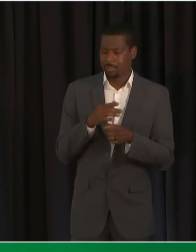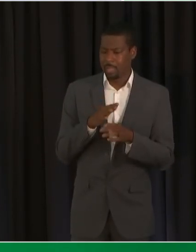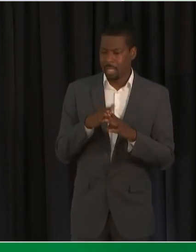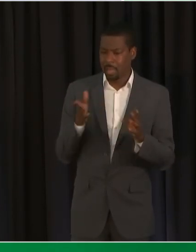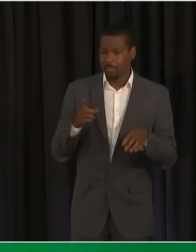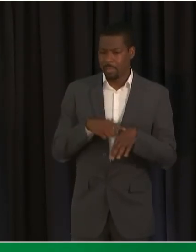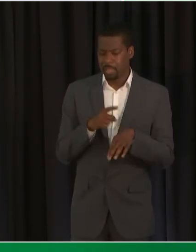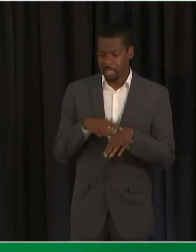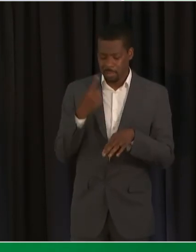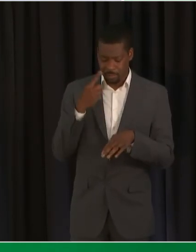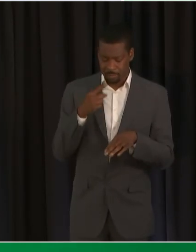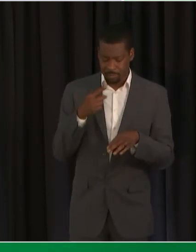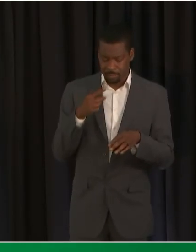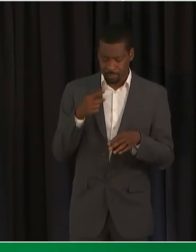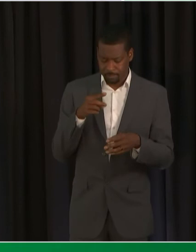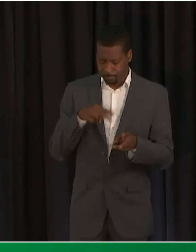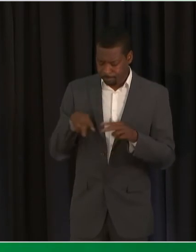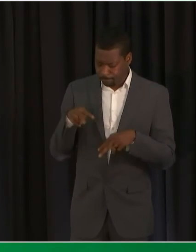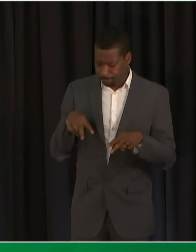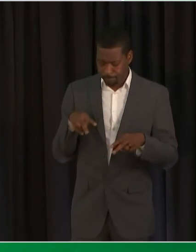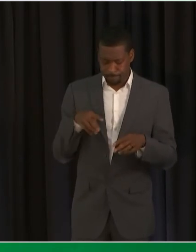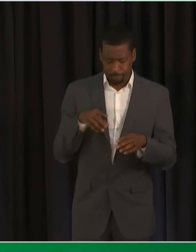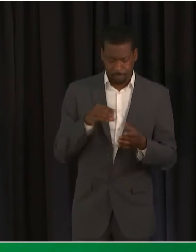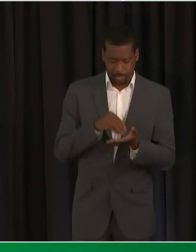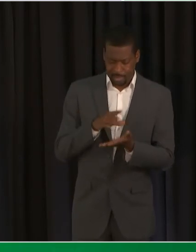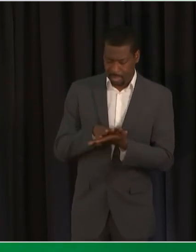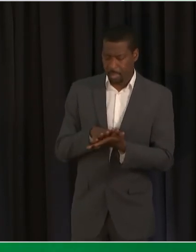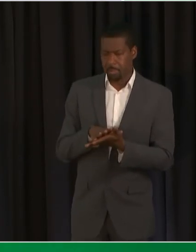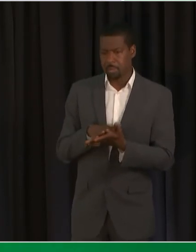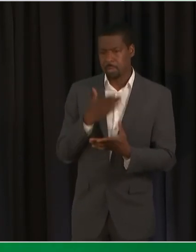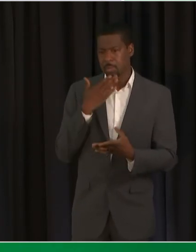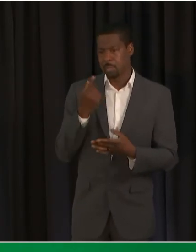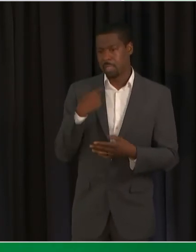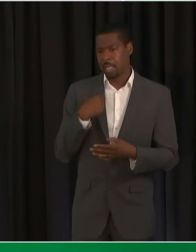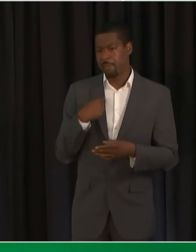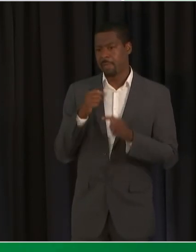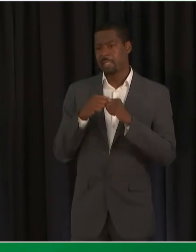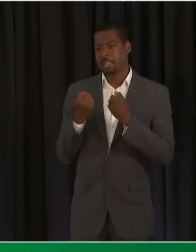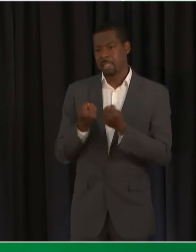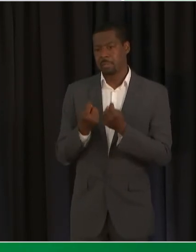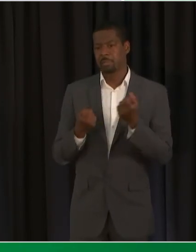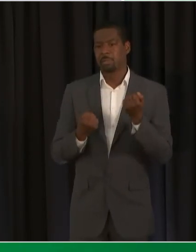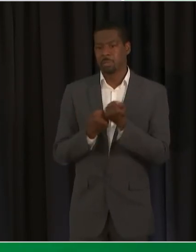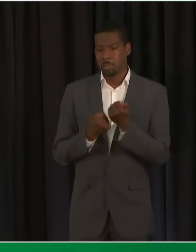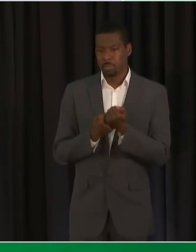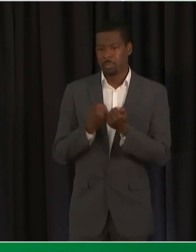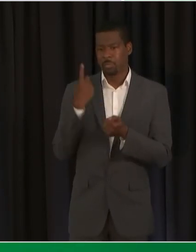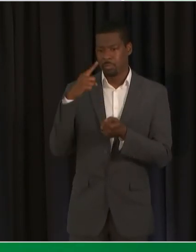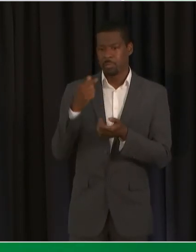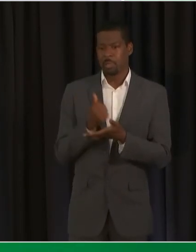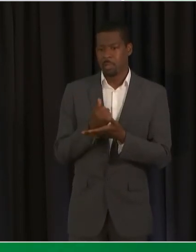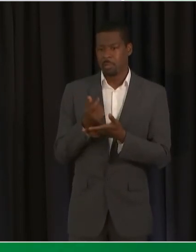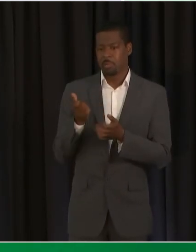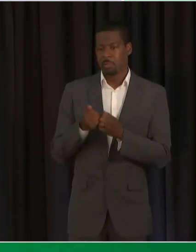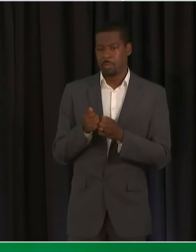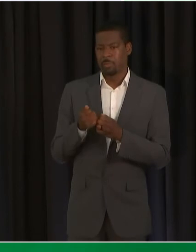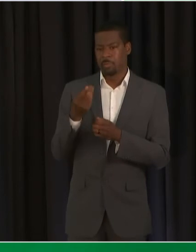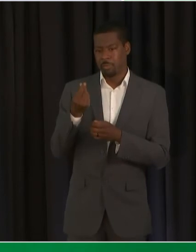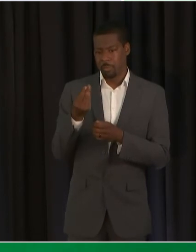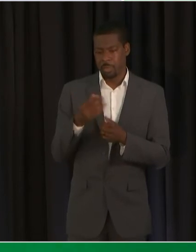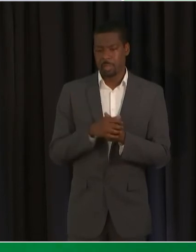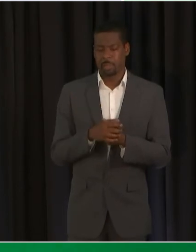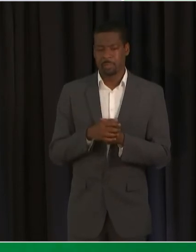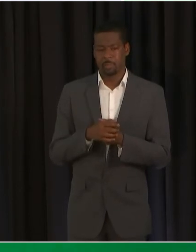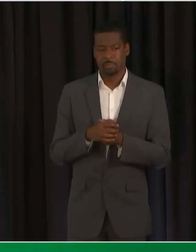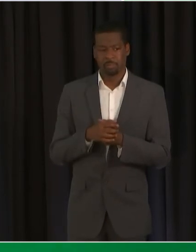in place. And so having a team of people that you can lean on, I think is a great use of funds that you can get and getting your